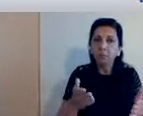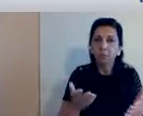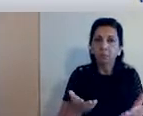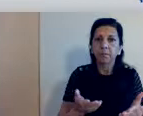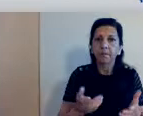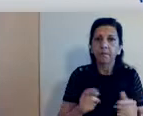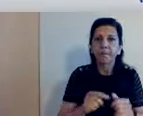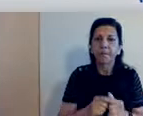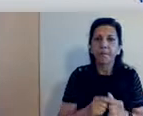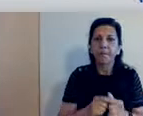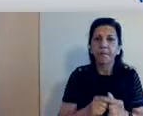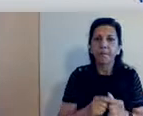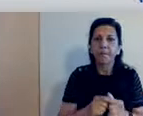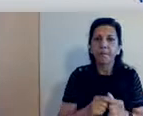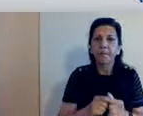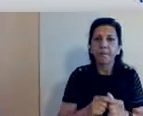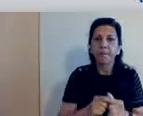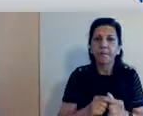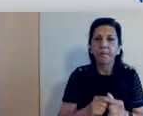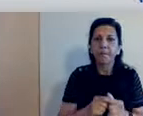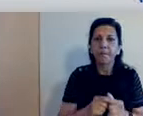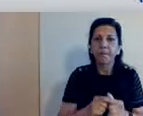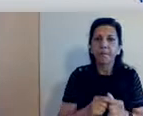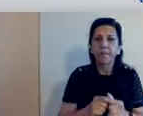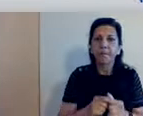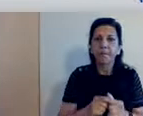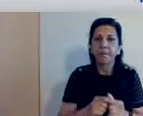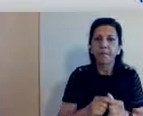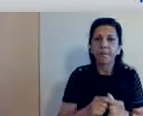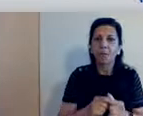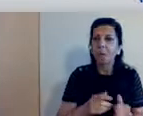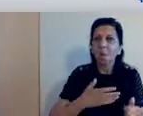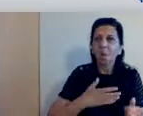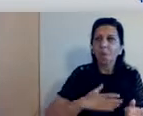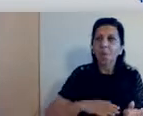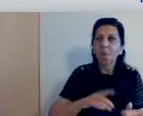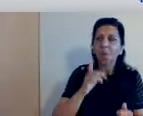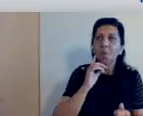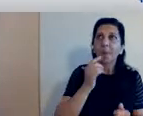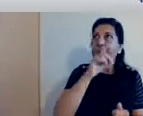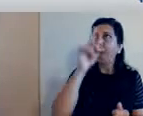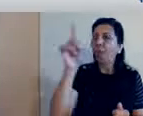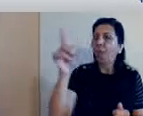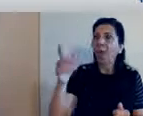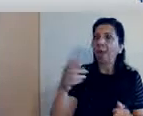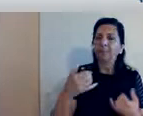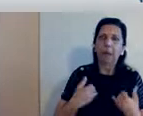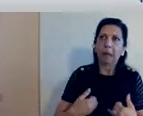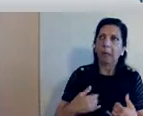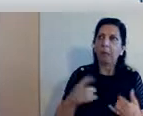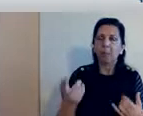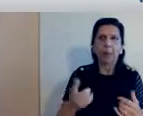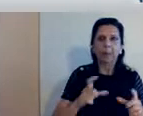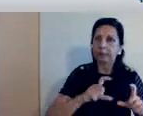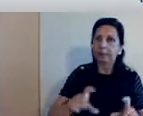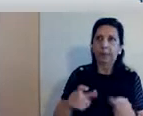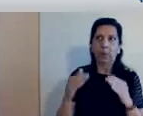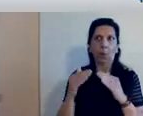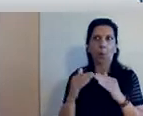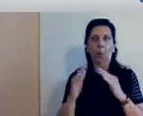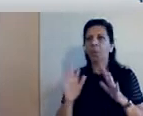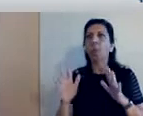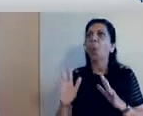Is there to deal with health needs. You know, we won't want patients at home really concerned about their health and not accessing